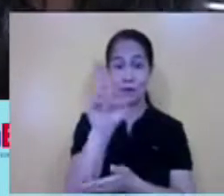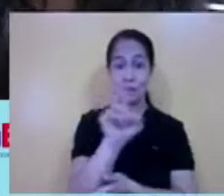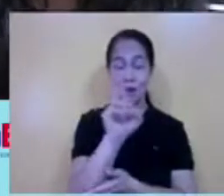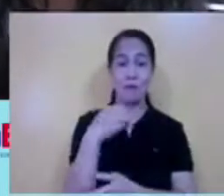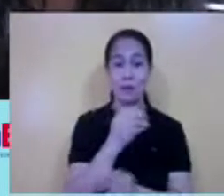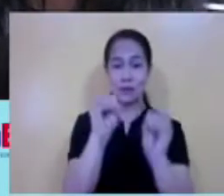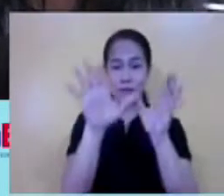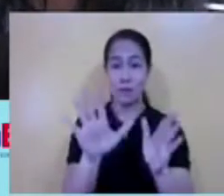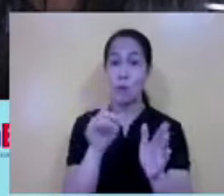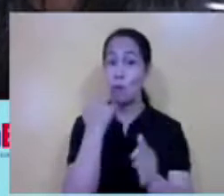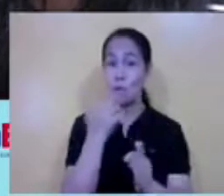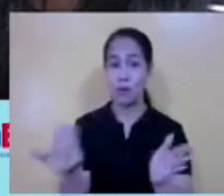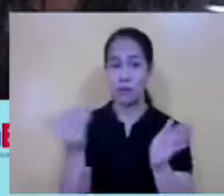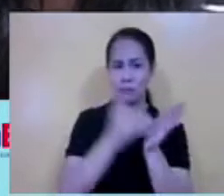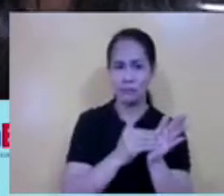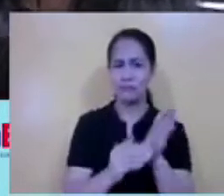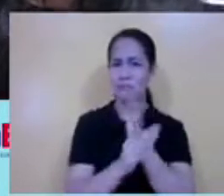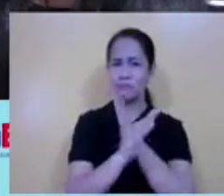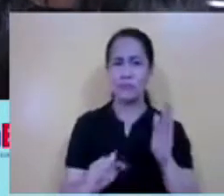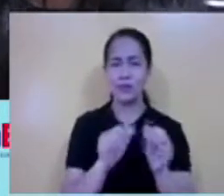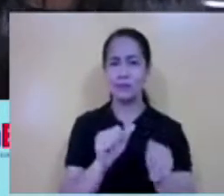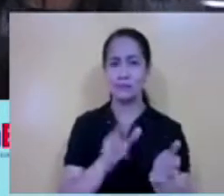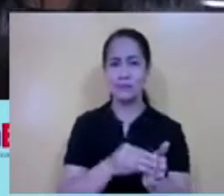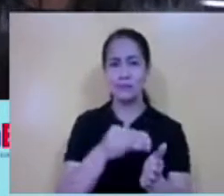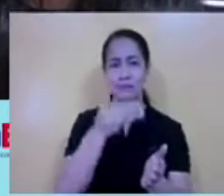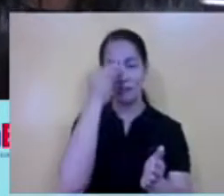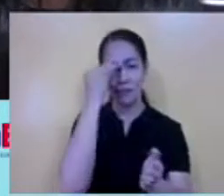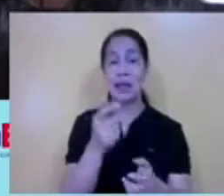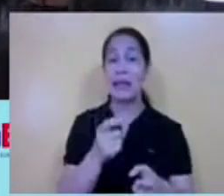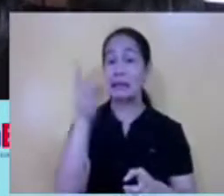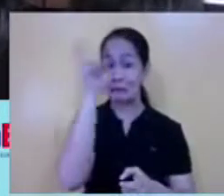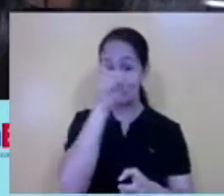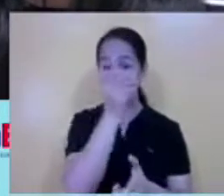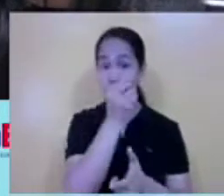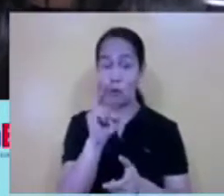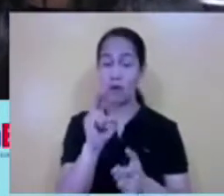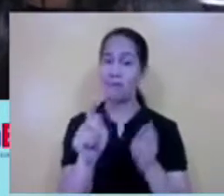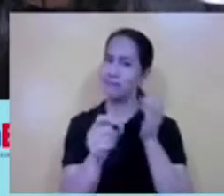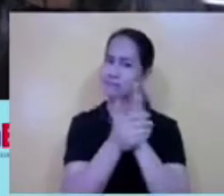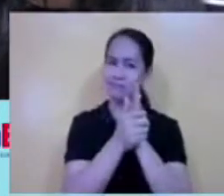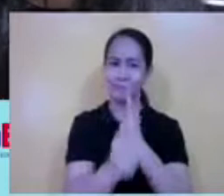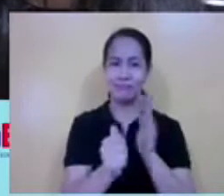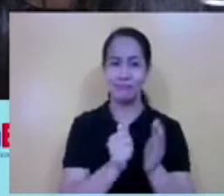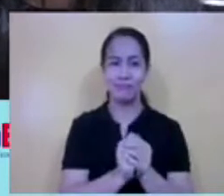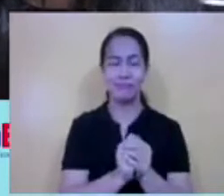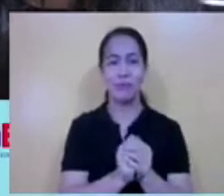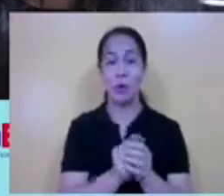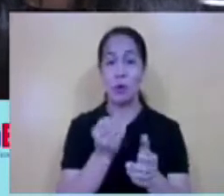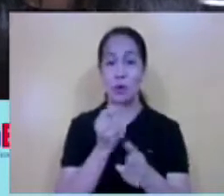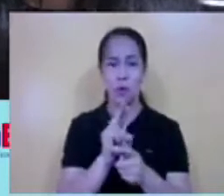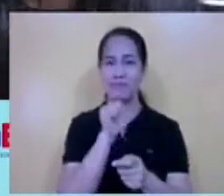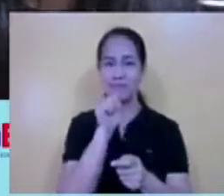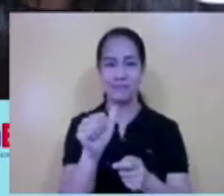with disabilities, giftedness, and talents as described in Objective 9, or if you do not have any learners from